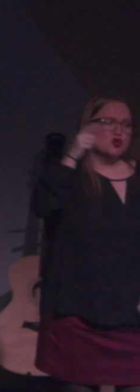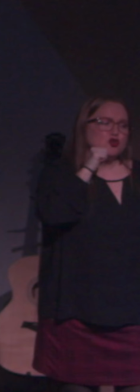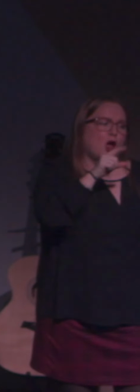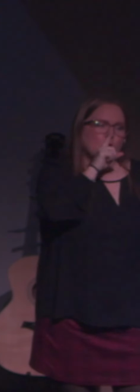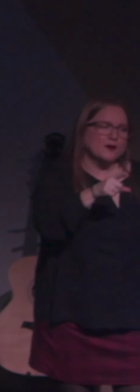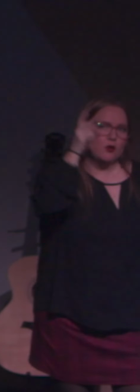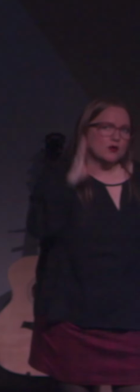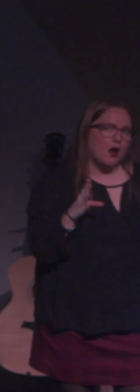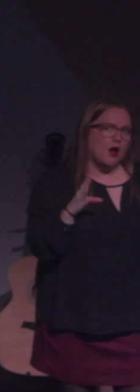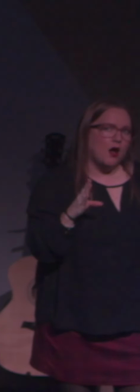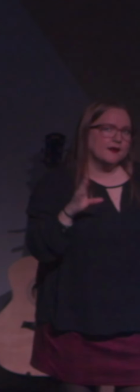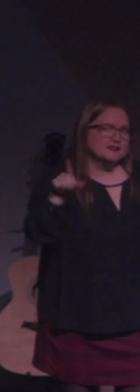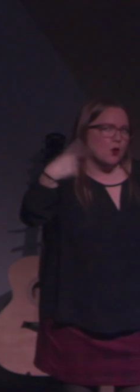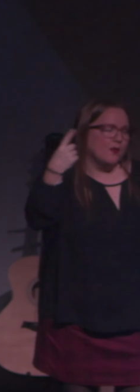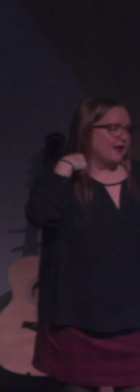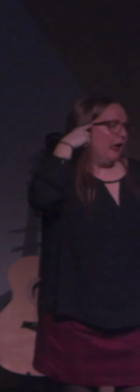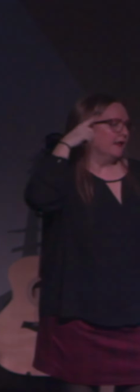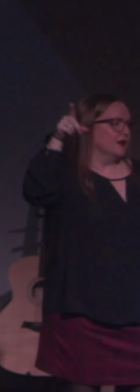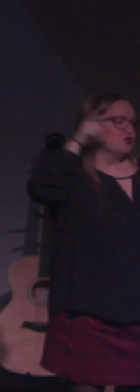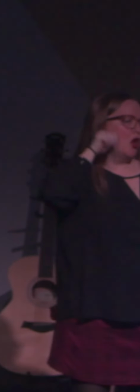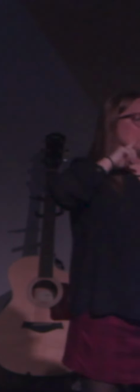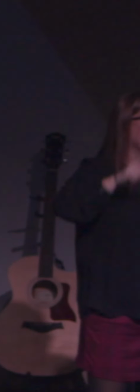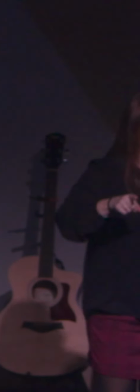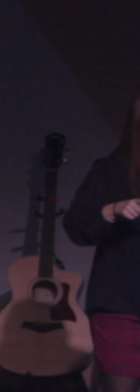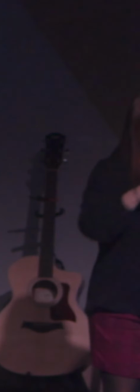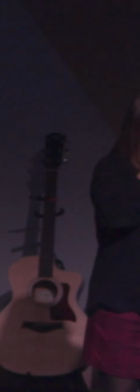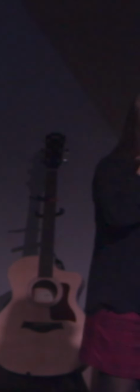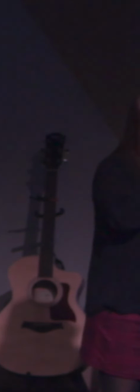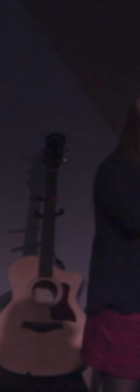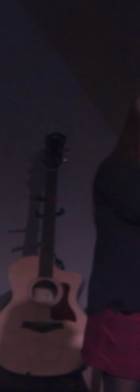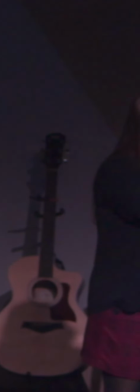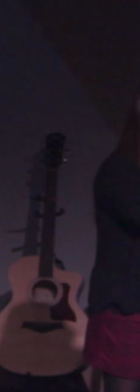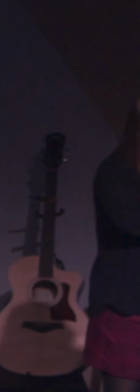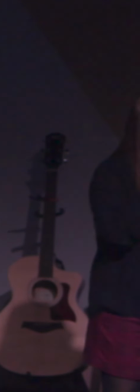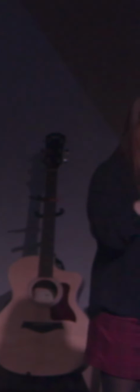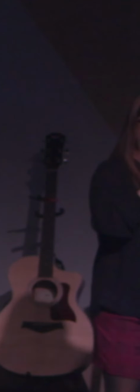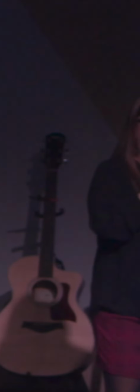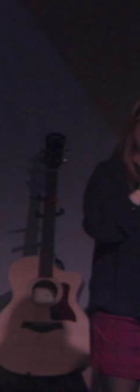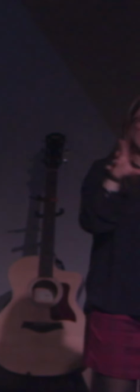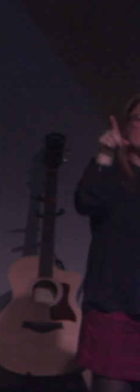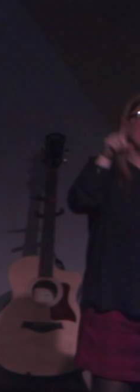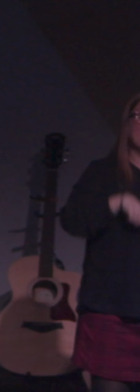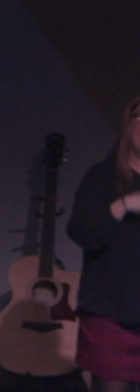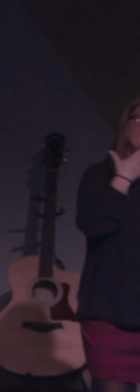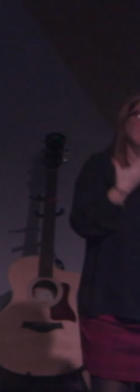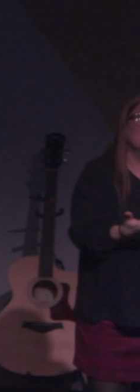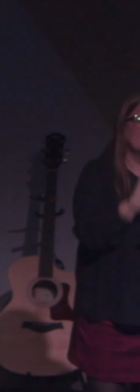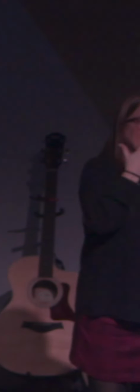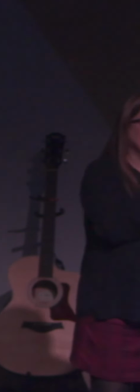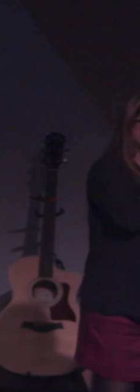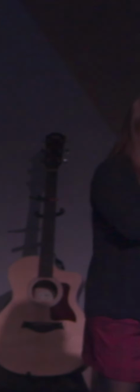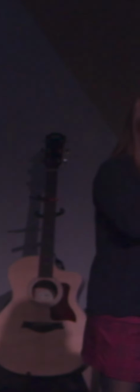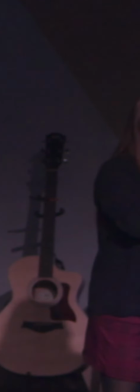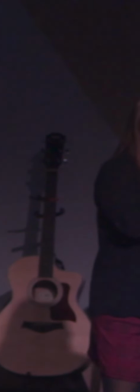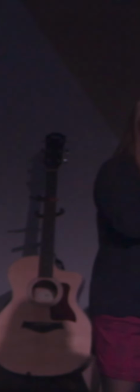God. That's the only thing that I can think of. If I'm going through this, then obviously you can't be a good God.